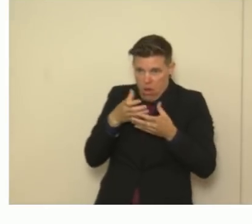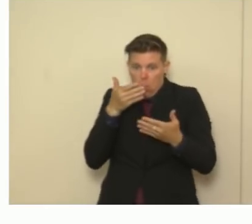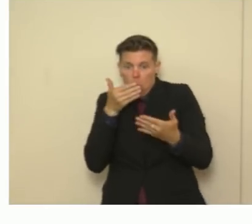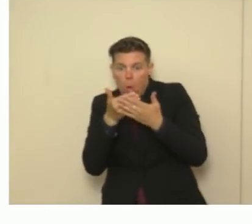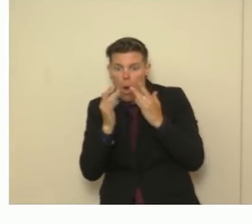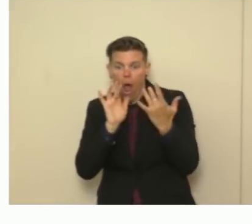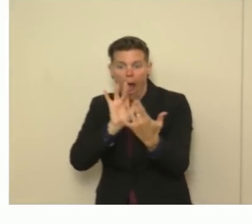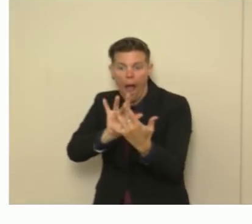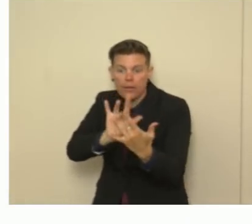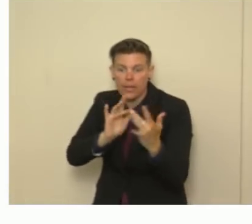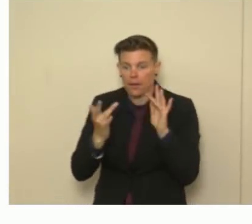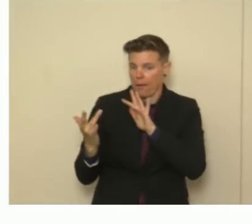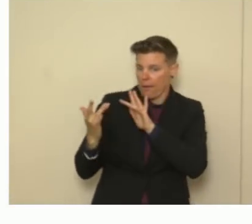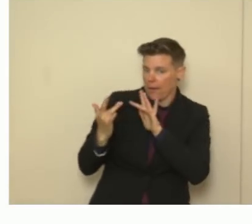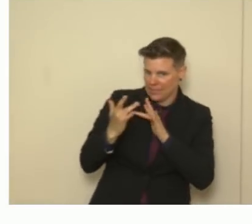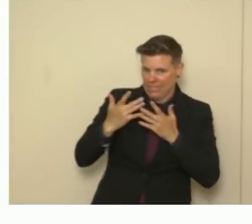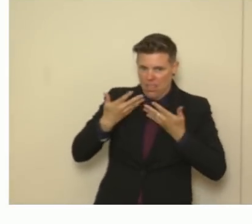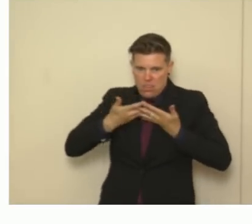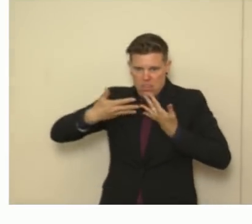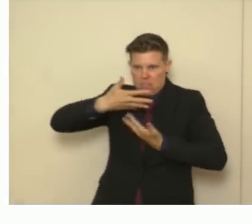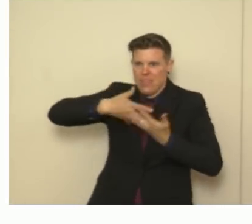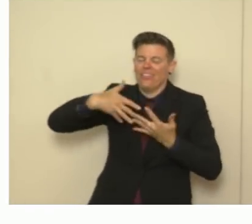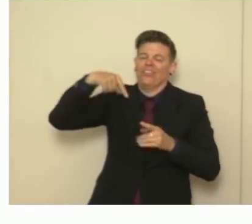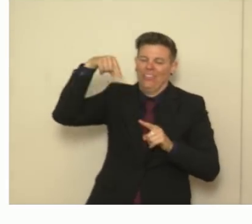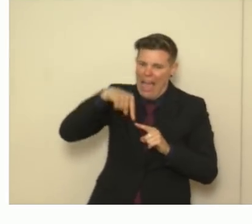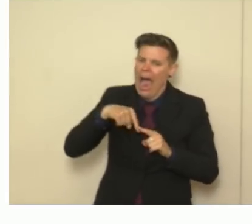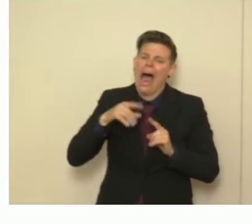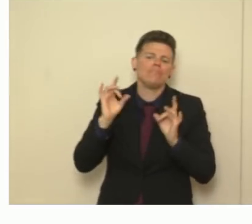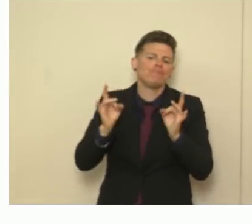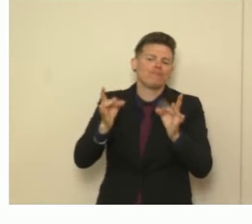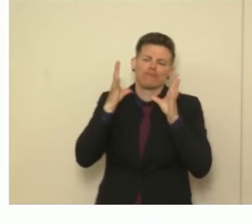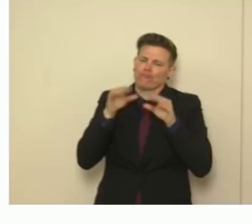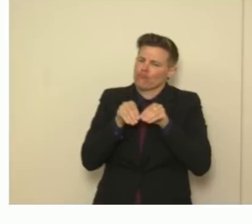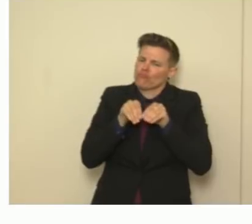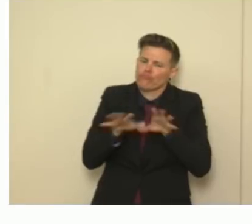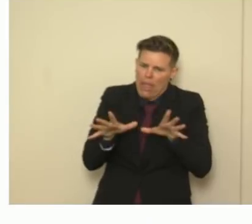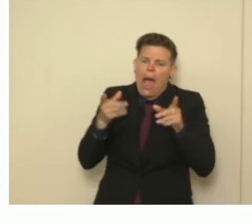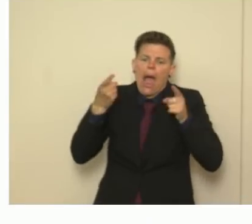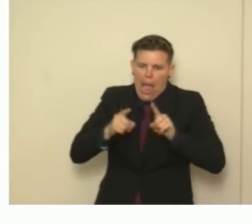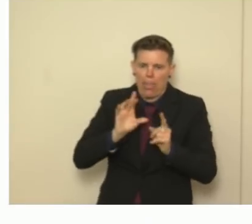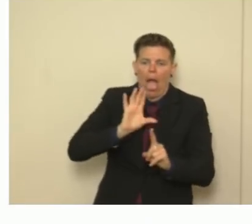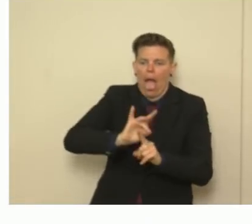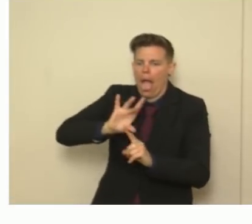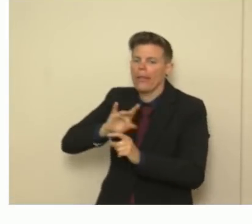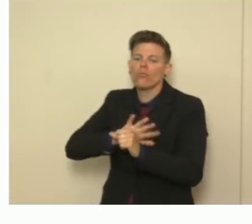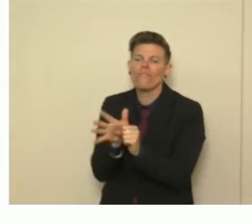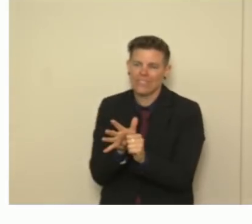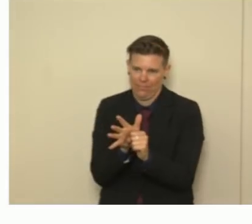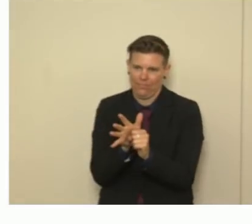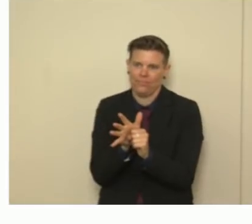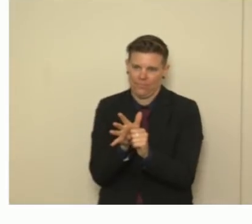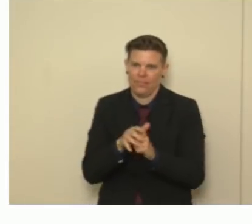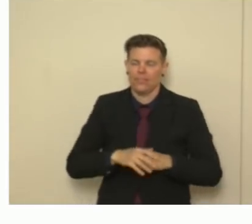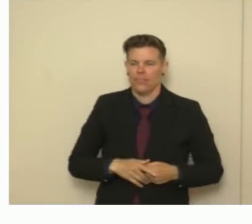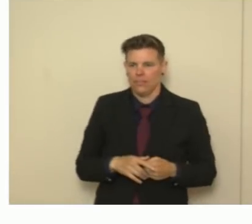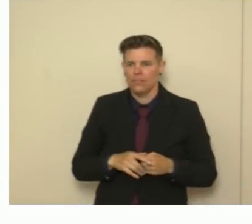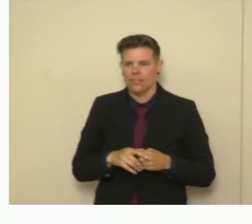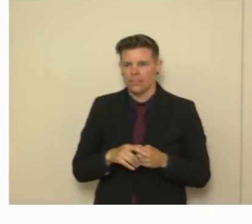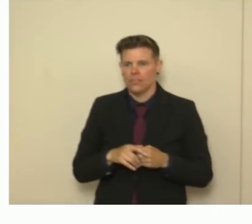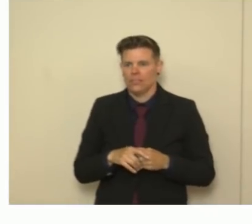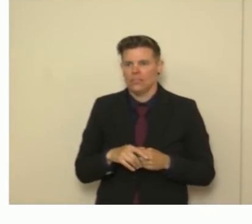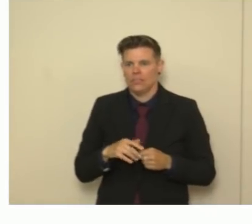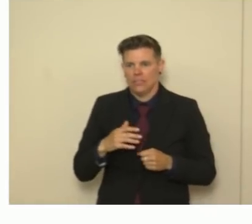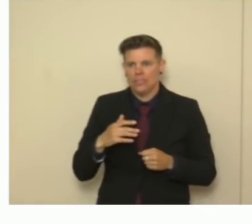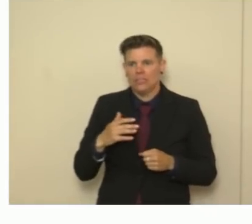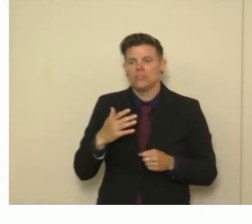it's crowded, that's where outbreaks occur. And I was just talking to my sister who lives in Michigan on the way up here, Julie, and she was telling me